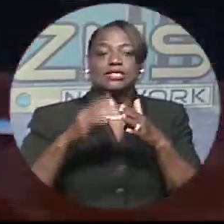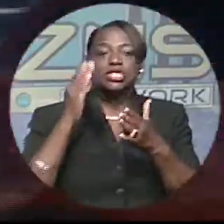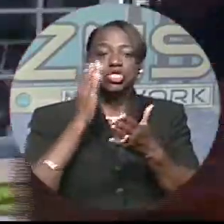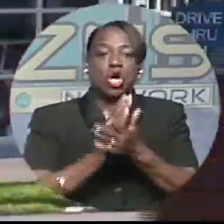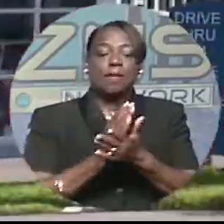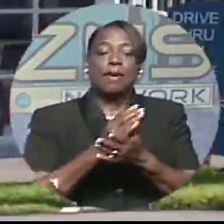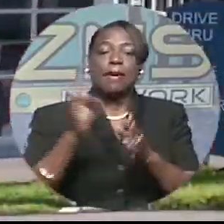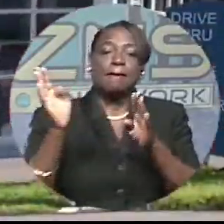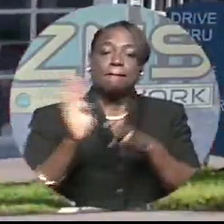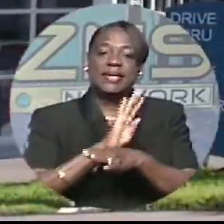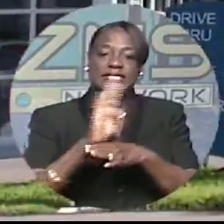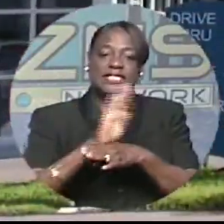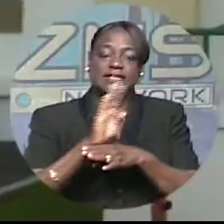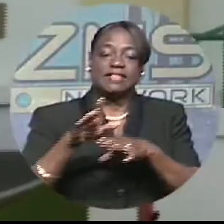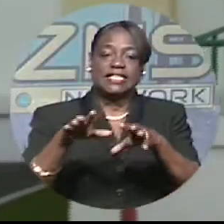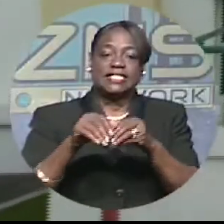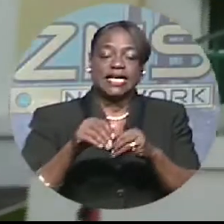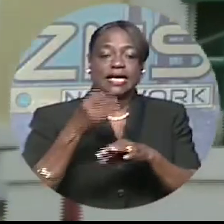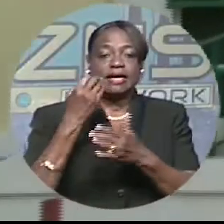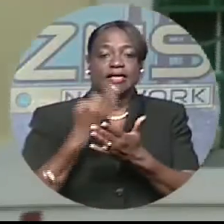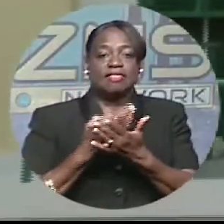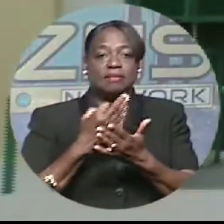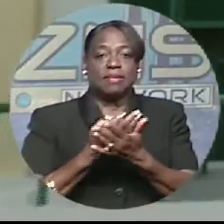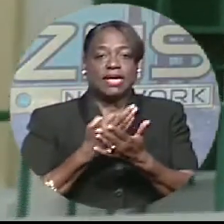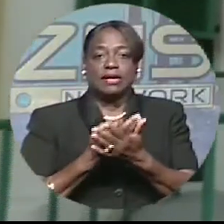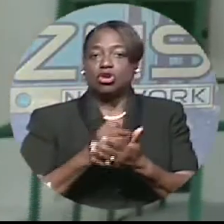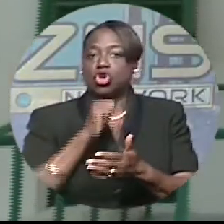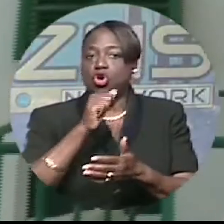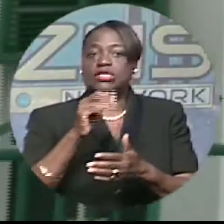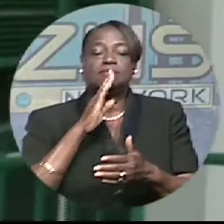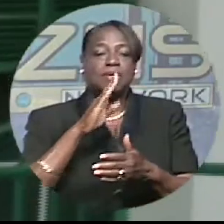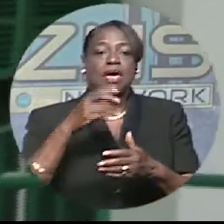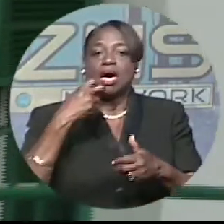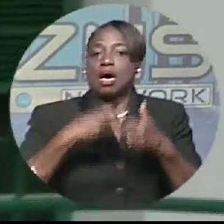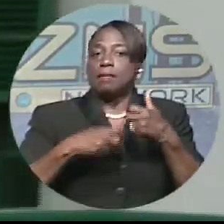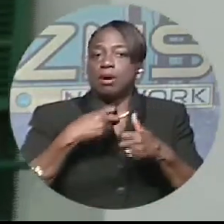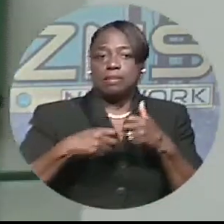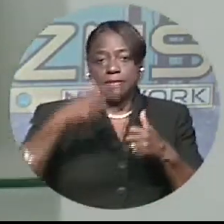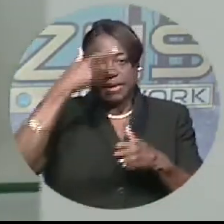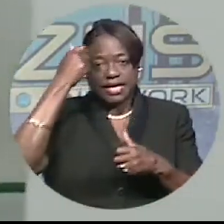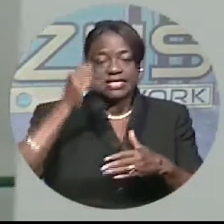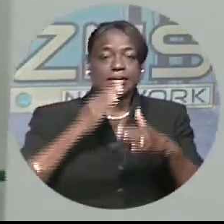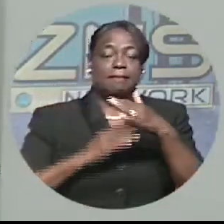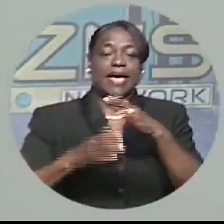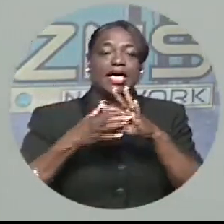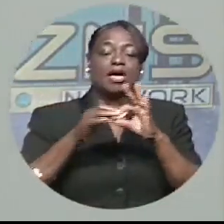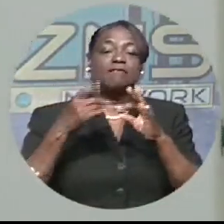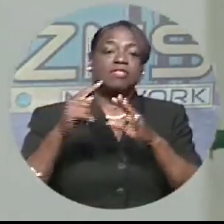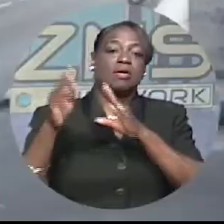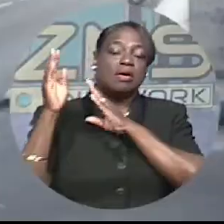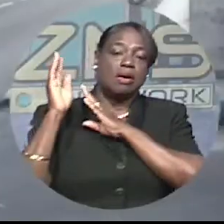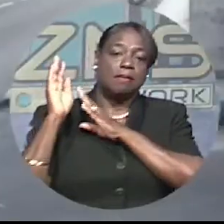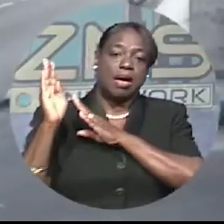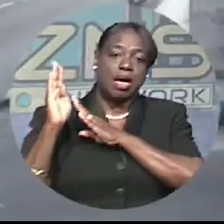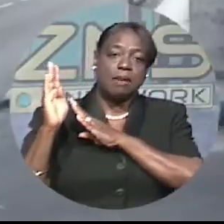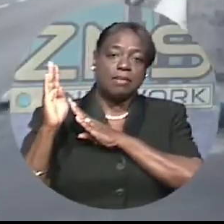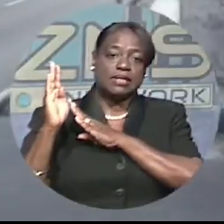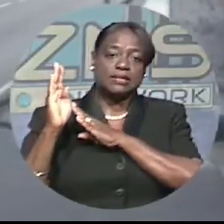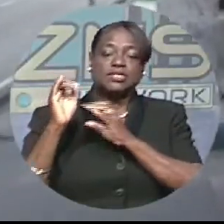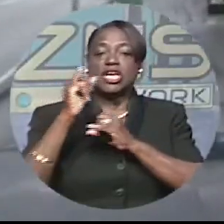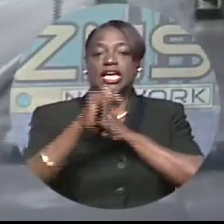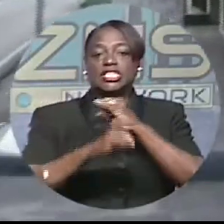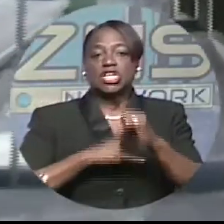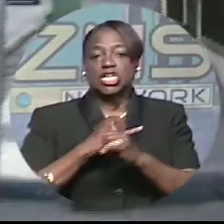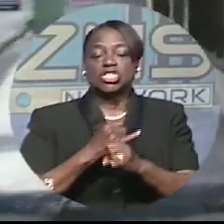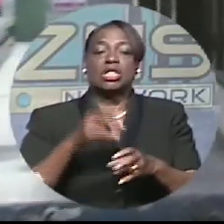funds. But Munro says it should not be a problem, as Bank of the Bahamas has said their international partners, which are believed to be the same as those for the